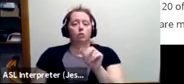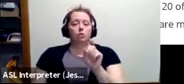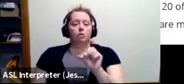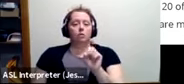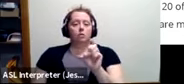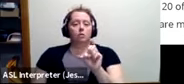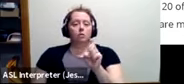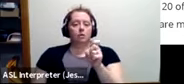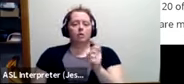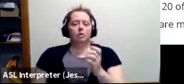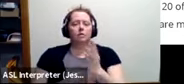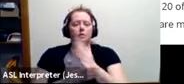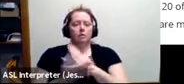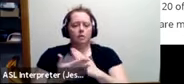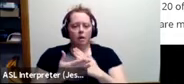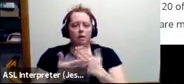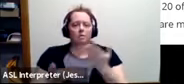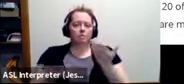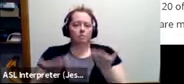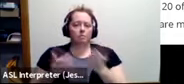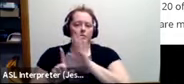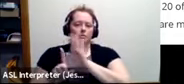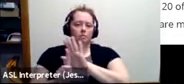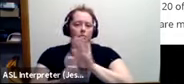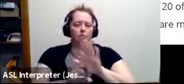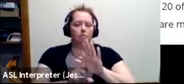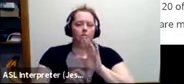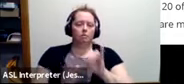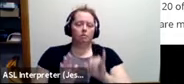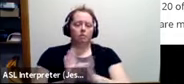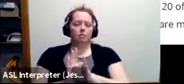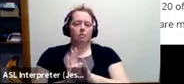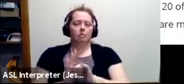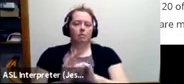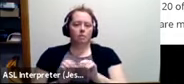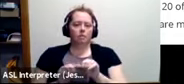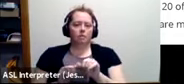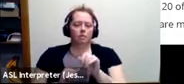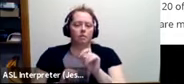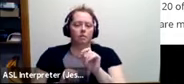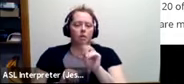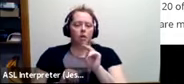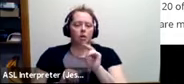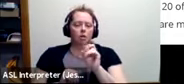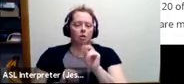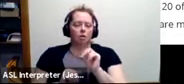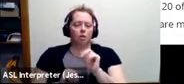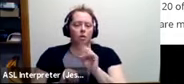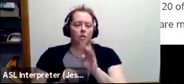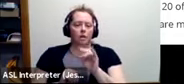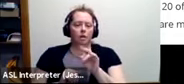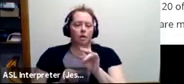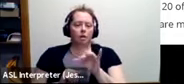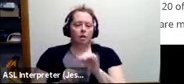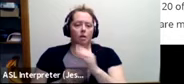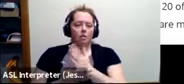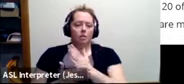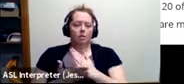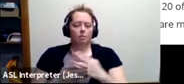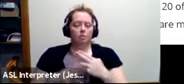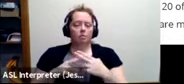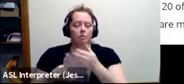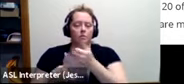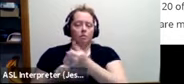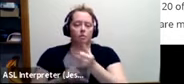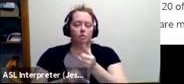as having trans or non-binary experience, and some trans and non-binary people may also be intersex, but these are not the